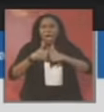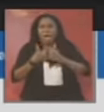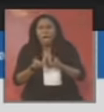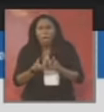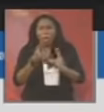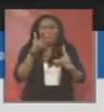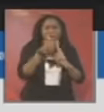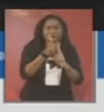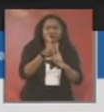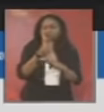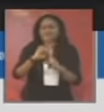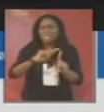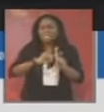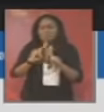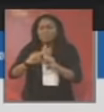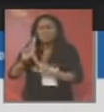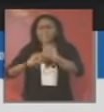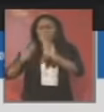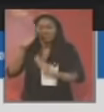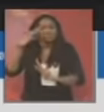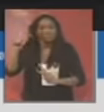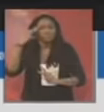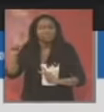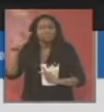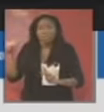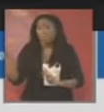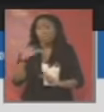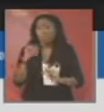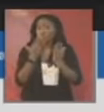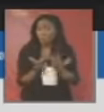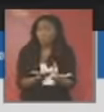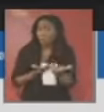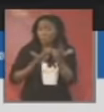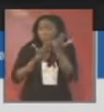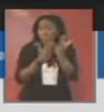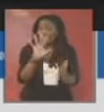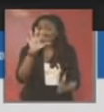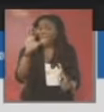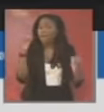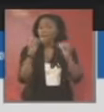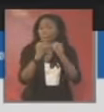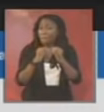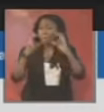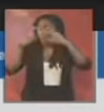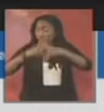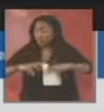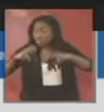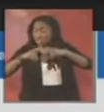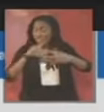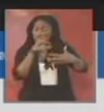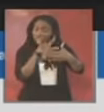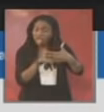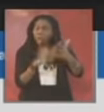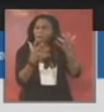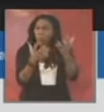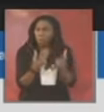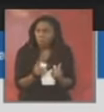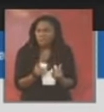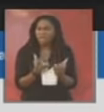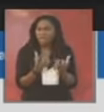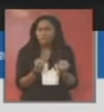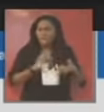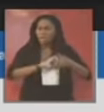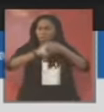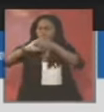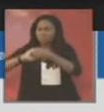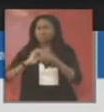Carrington. We have also proposed 5 additional research studies that we would like to work with the Ministry of Health on,